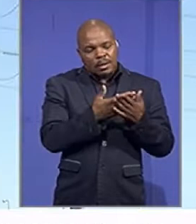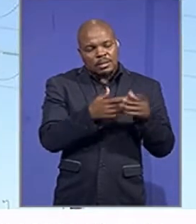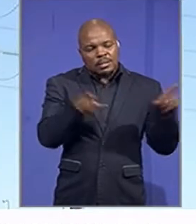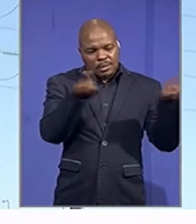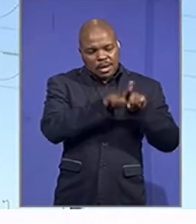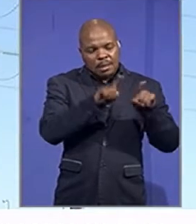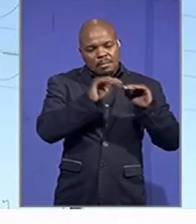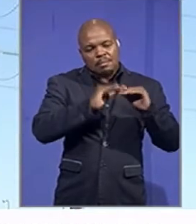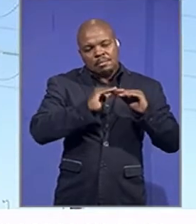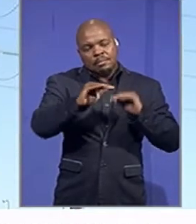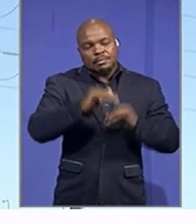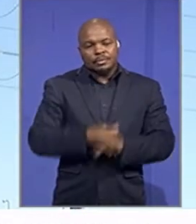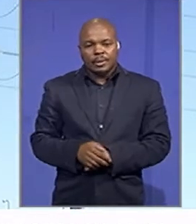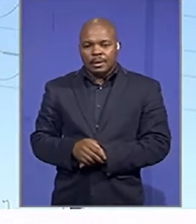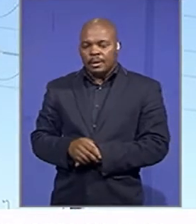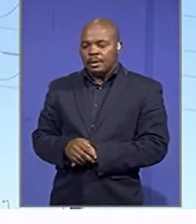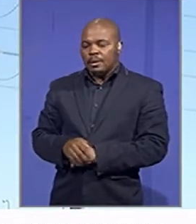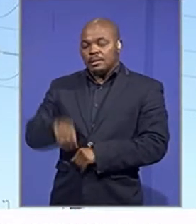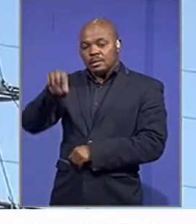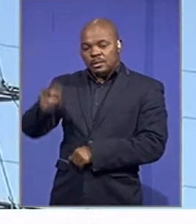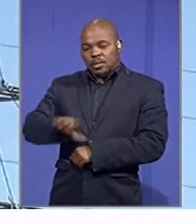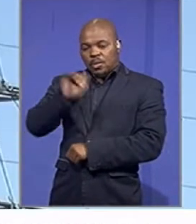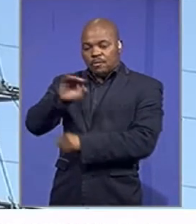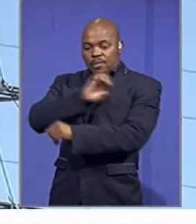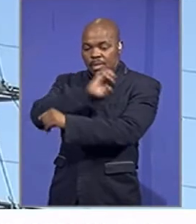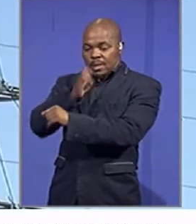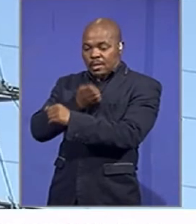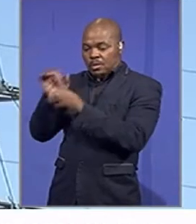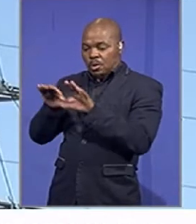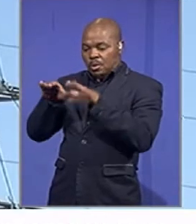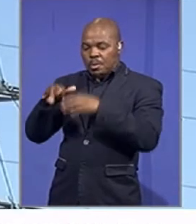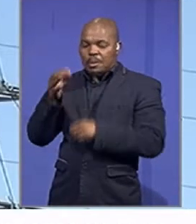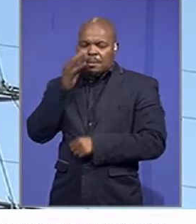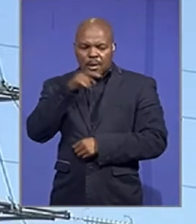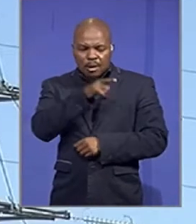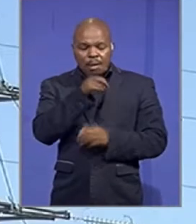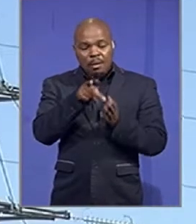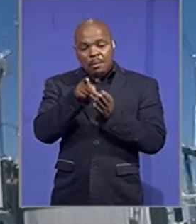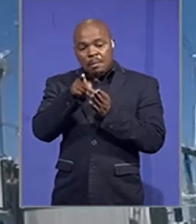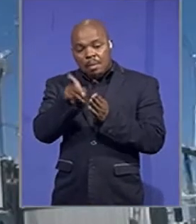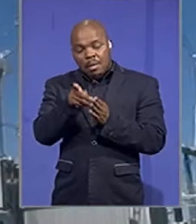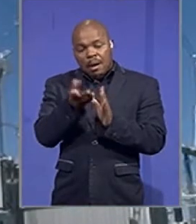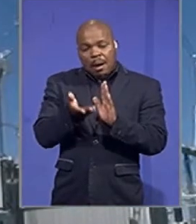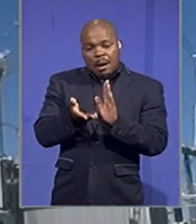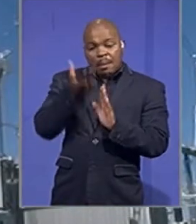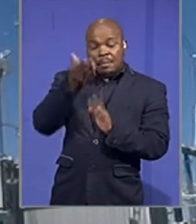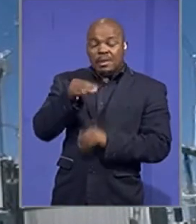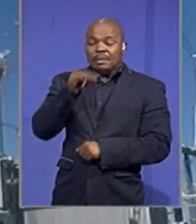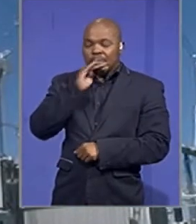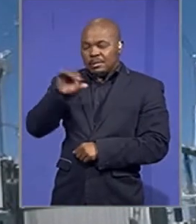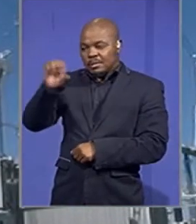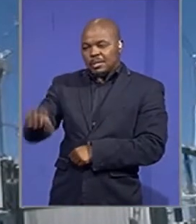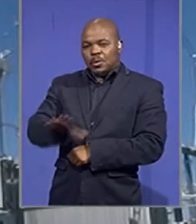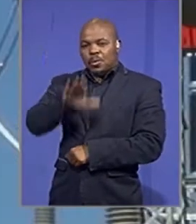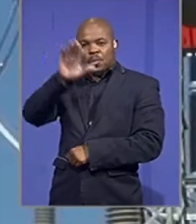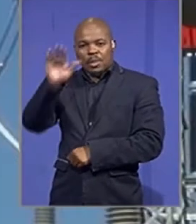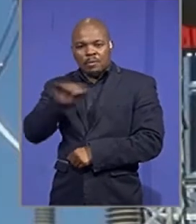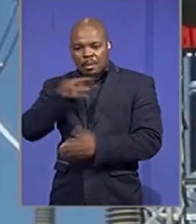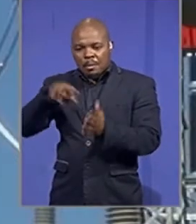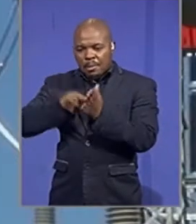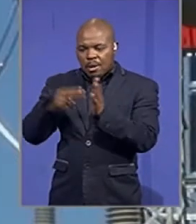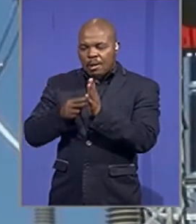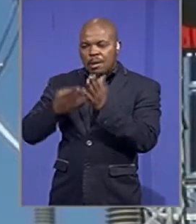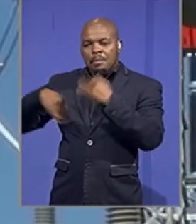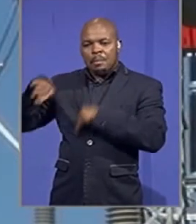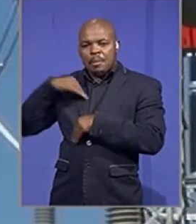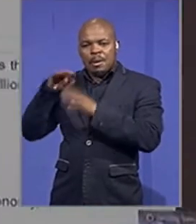same. Ba lekgotla la dimineral la Afrika Borwa ba re koketso e ka ngwageng e tla šarakanya leano la naga la go tsošološa ikonomi.